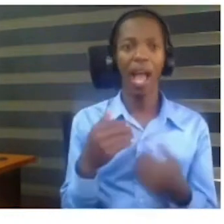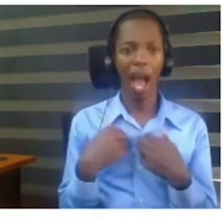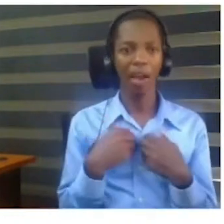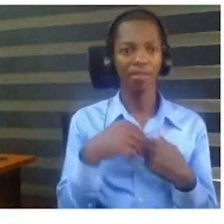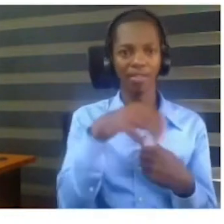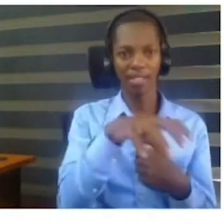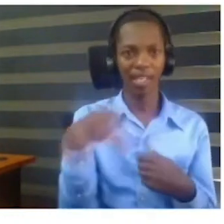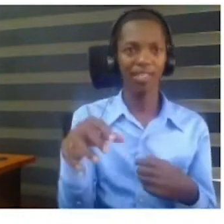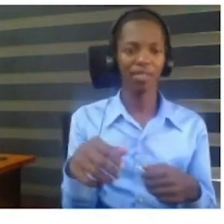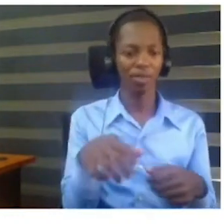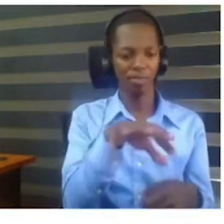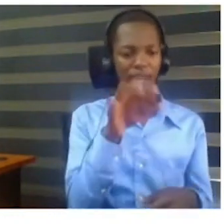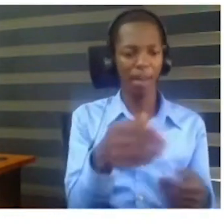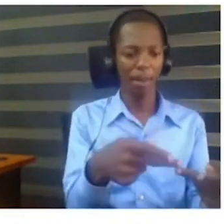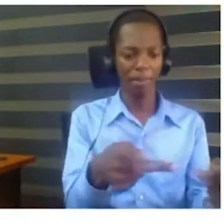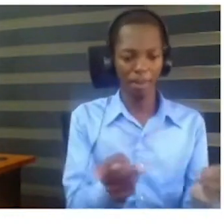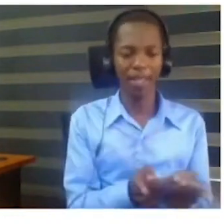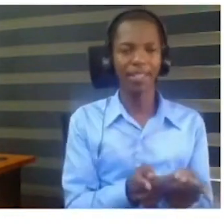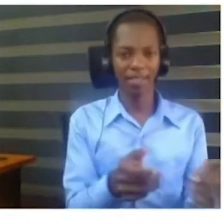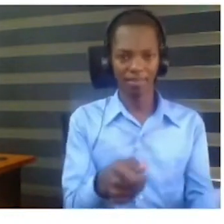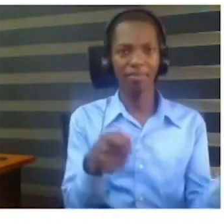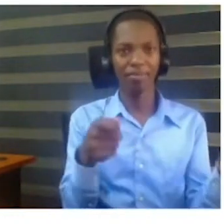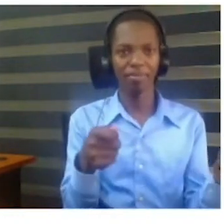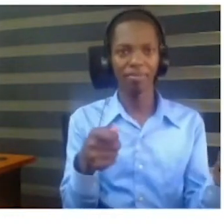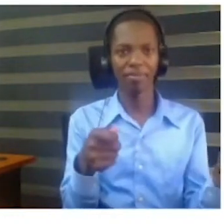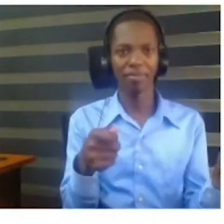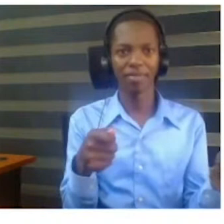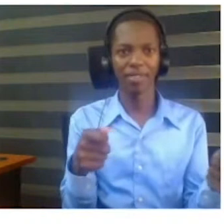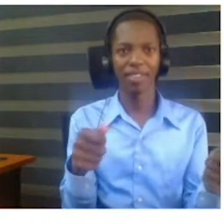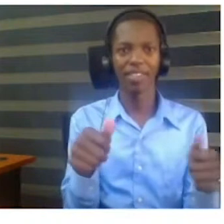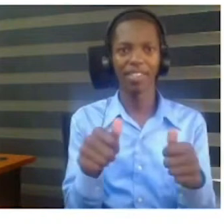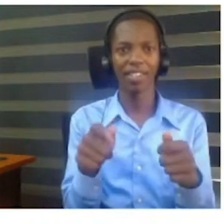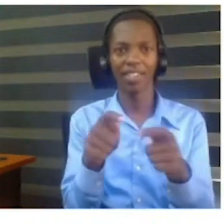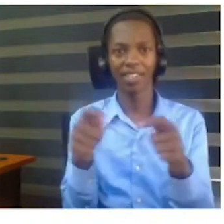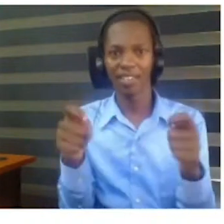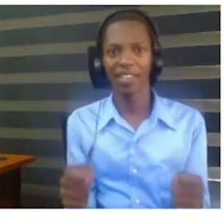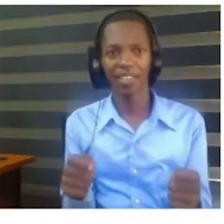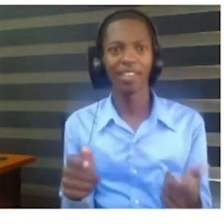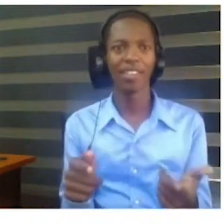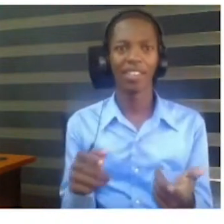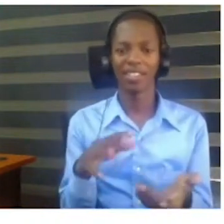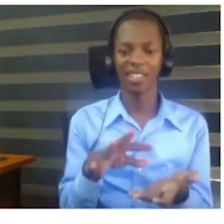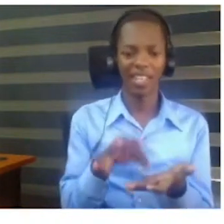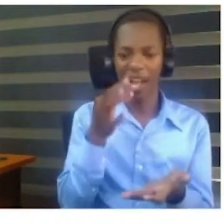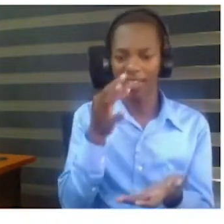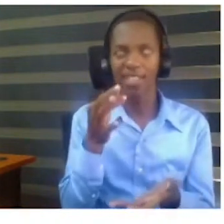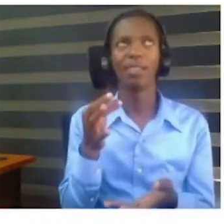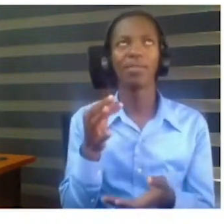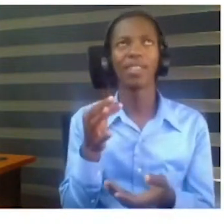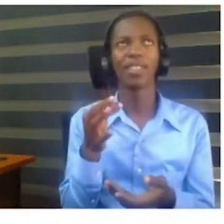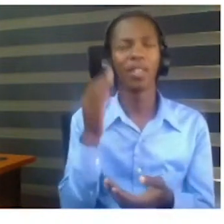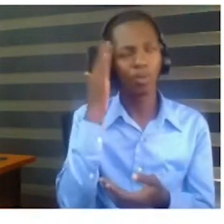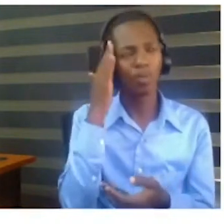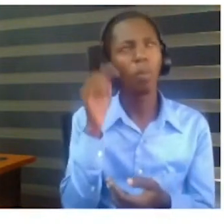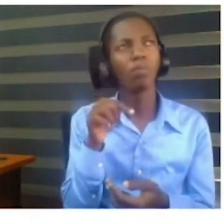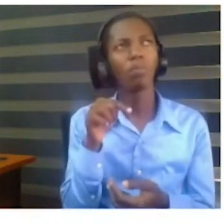table, take a bite, and only then would I discover what they were serving. There were quite